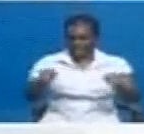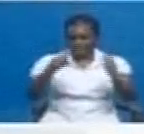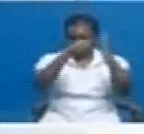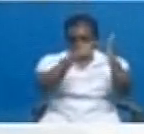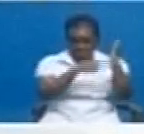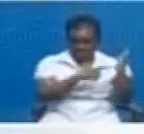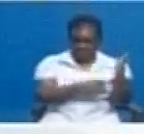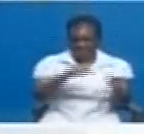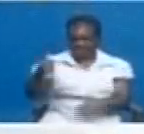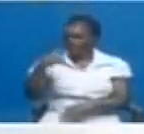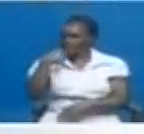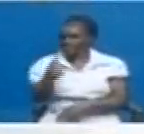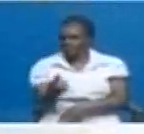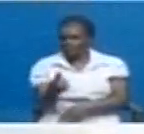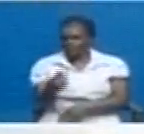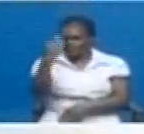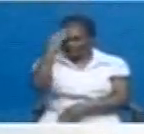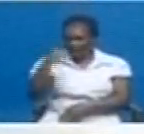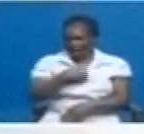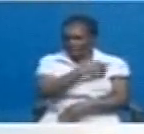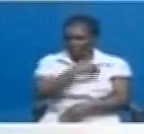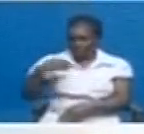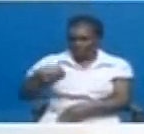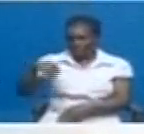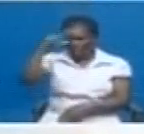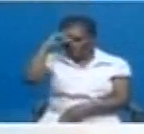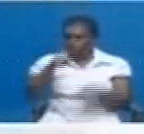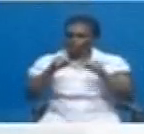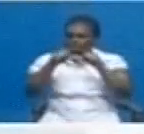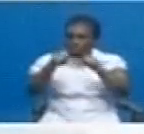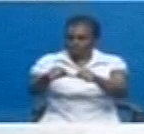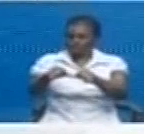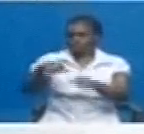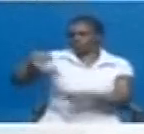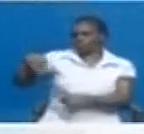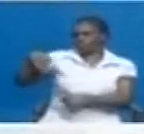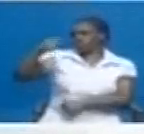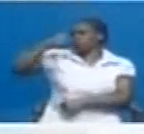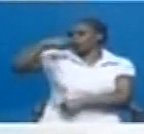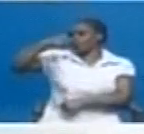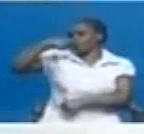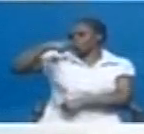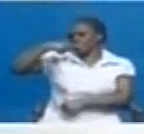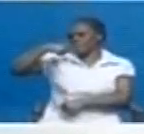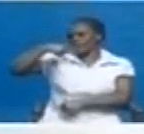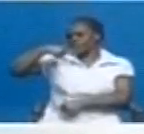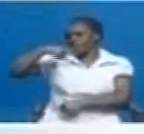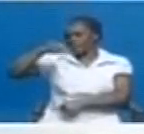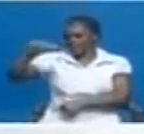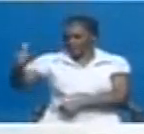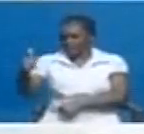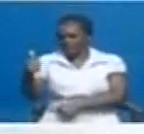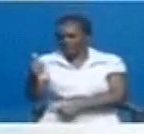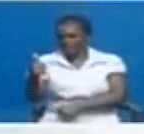At George Gitonga says, I'm a Catholic, but I think the government should continue with the polio campaign. This is Omosh